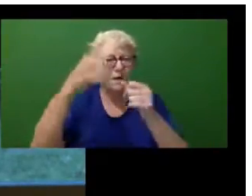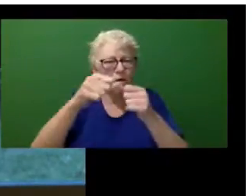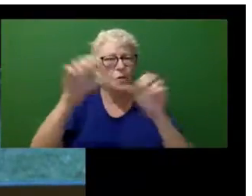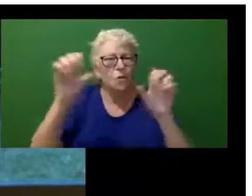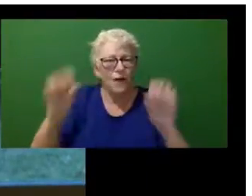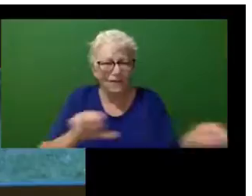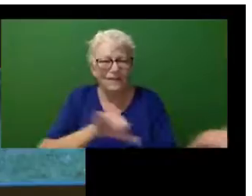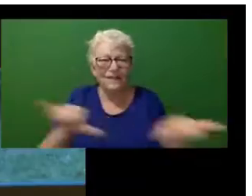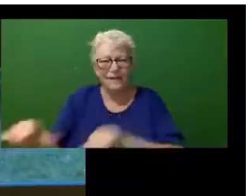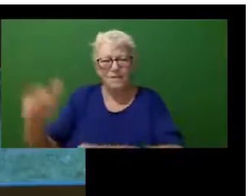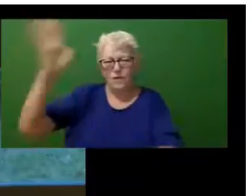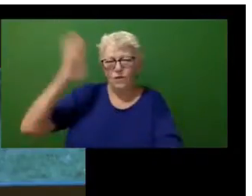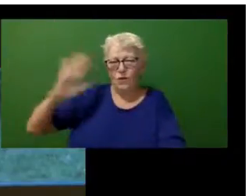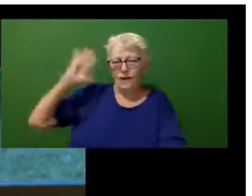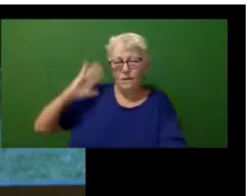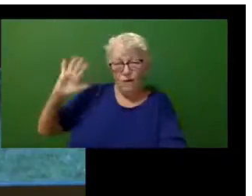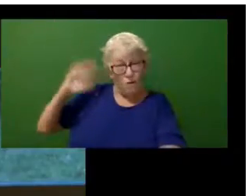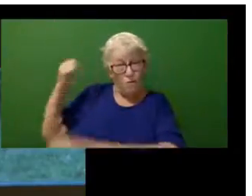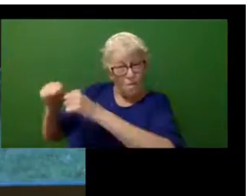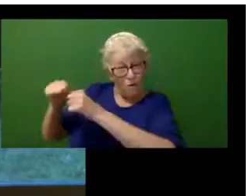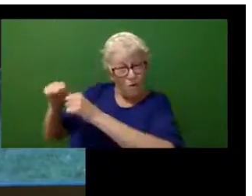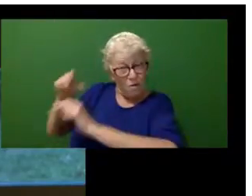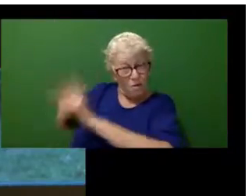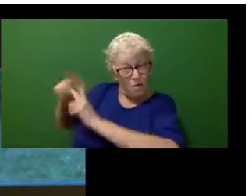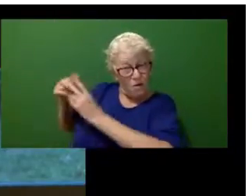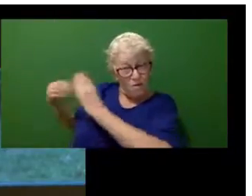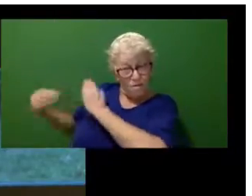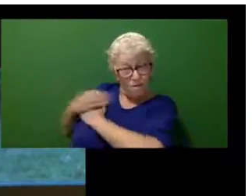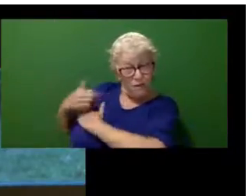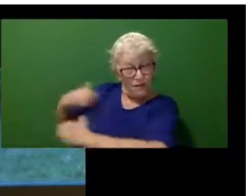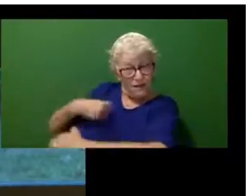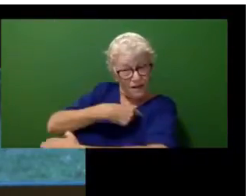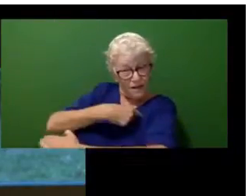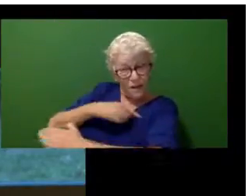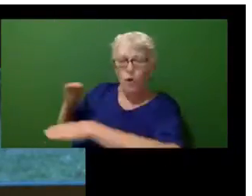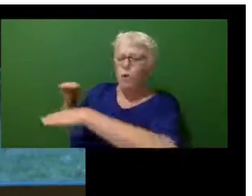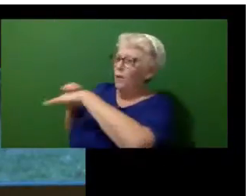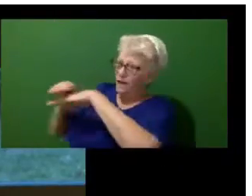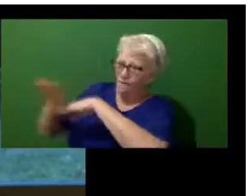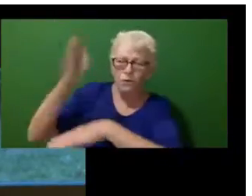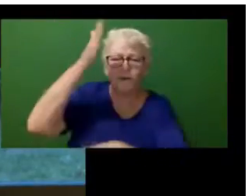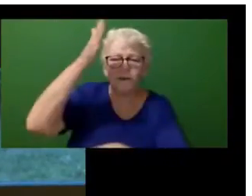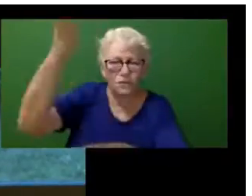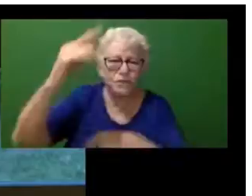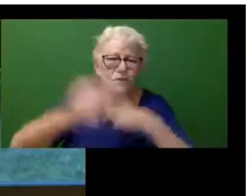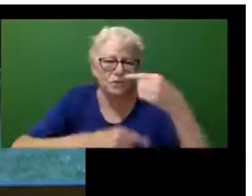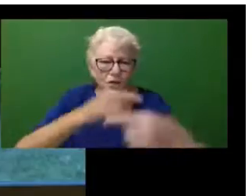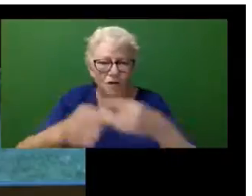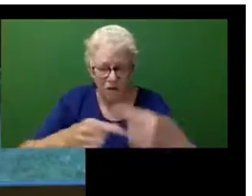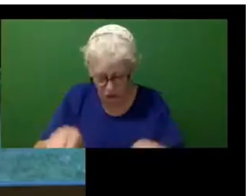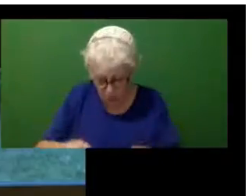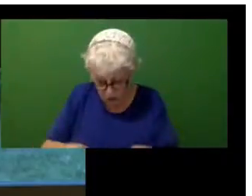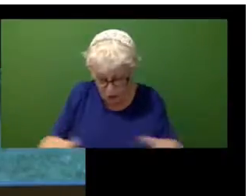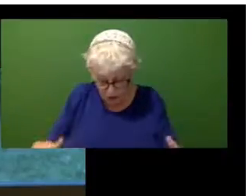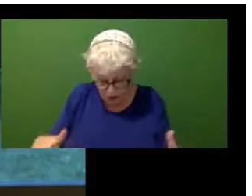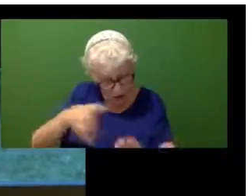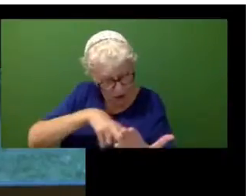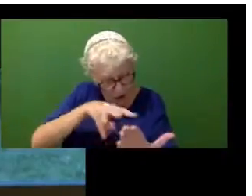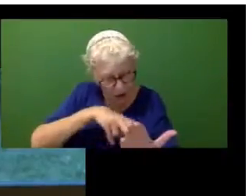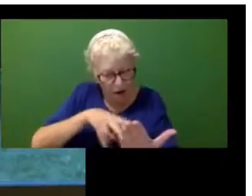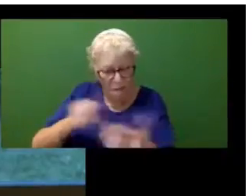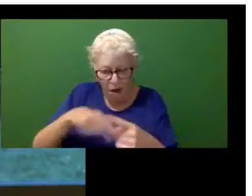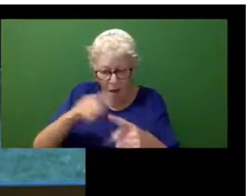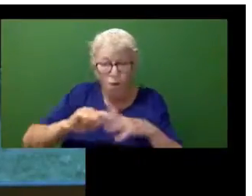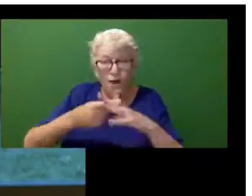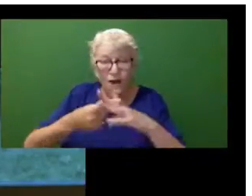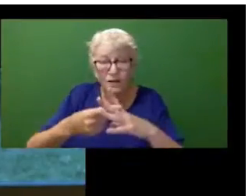that we can be the ancestors that future generations need us to be. We take the lessons of the Torah and the